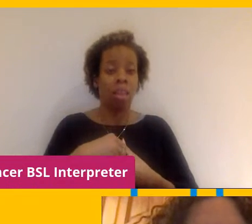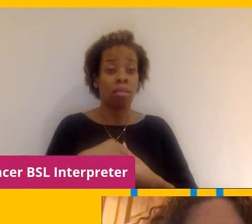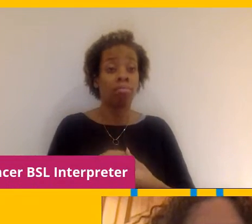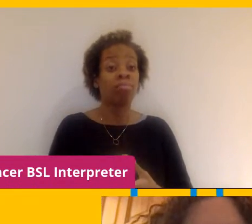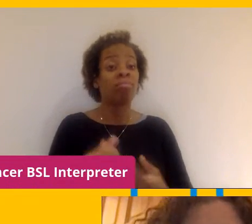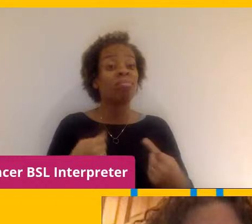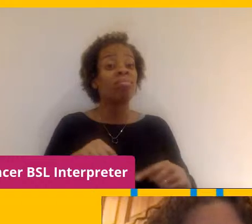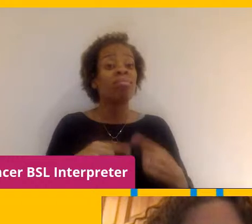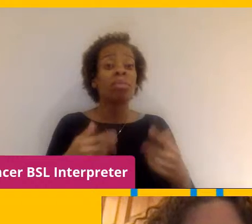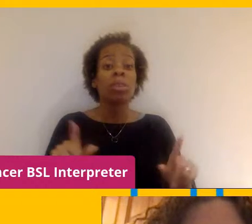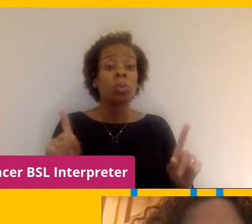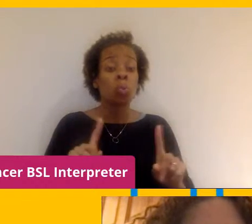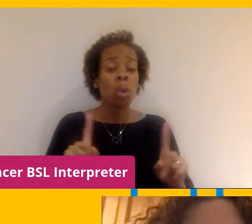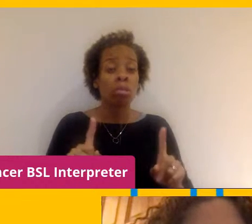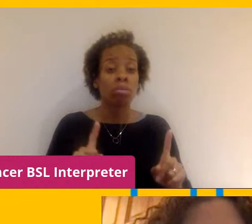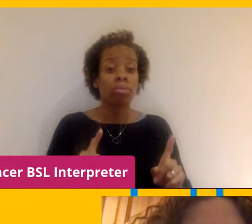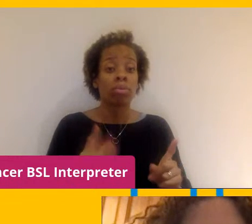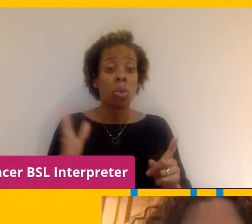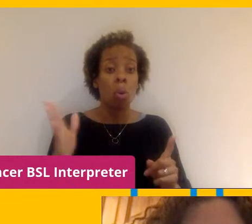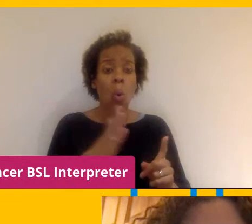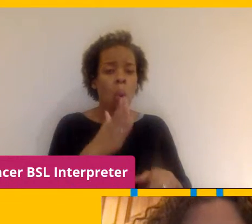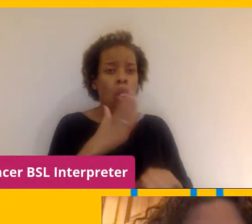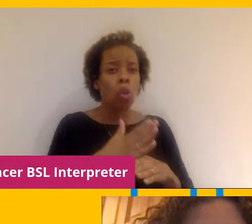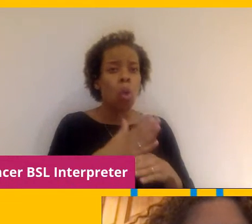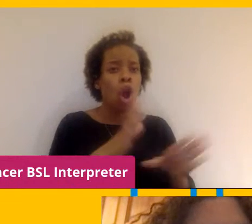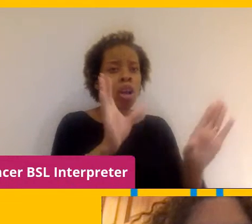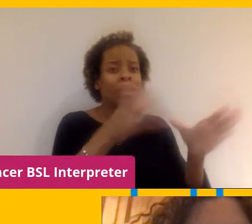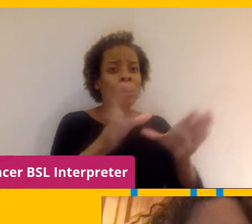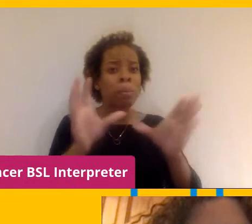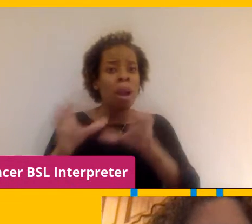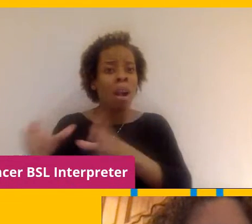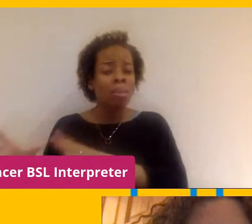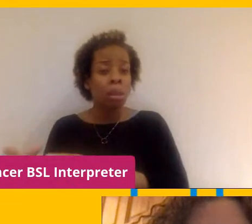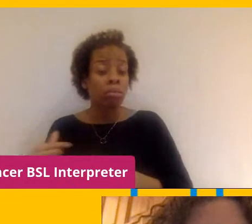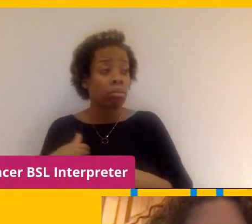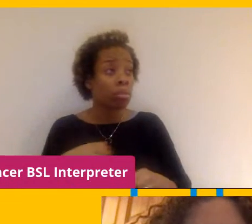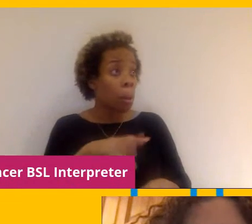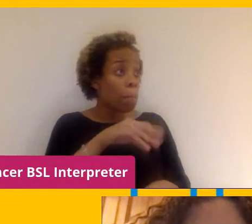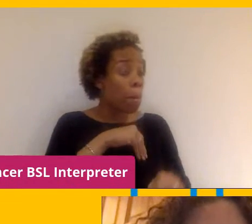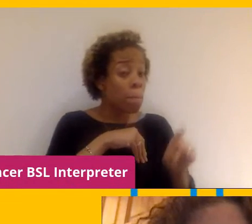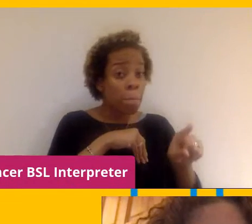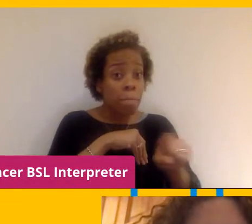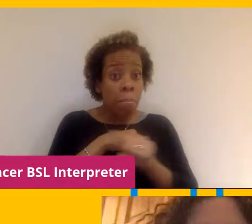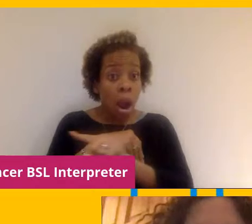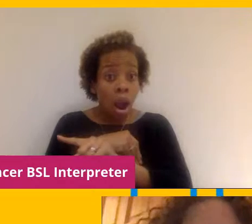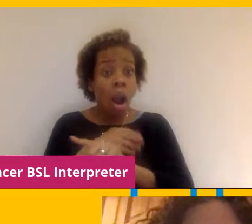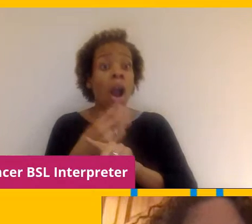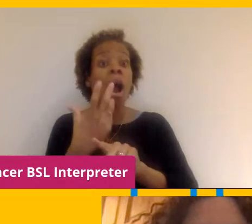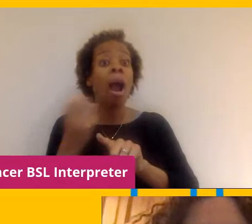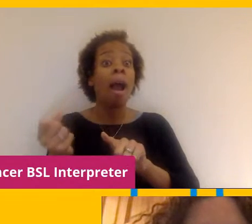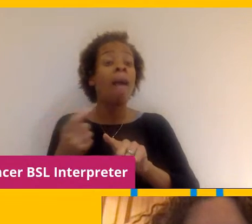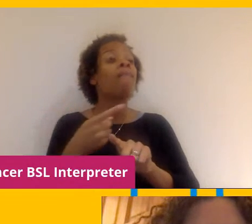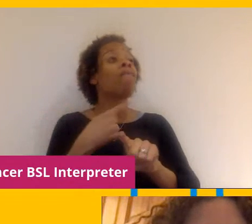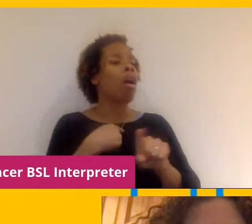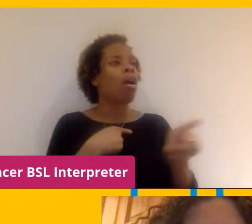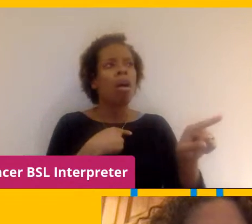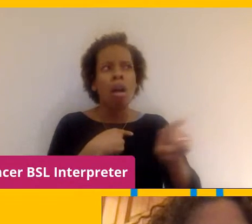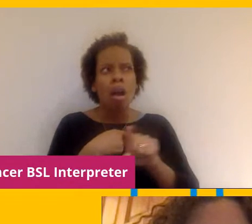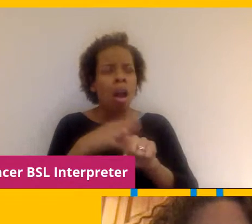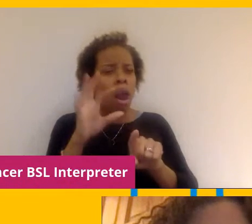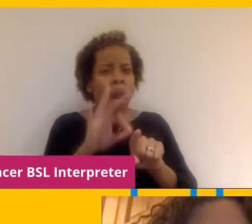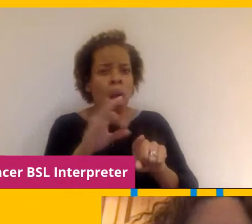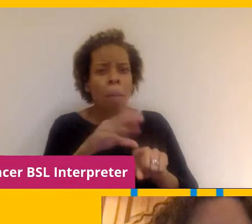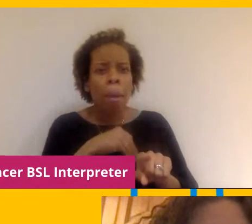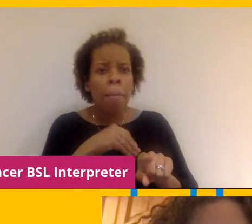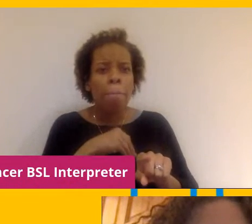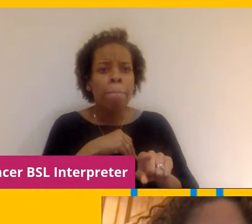systematically gone through all the different work areas where we have members, and we've looked at who is a member and who isn't a member, and we've